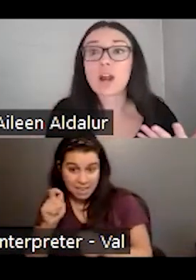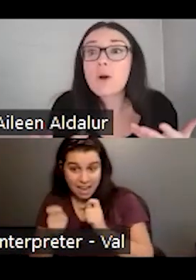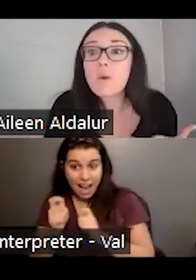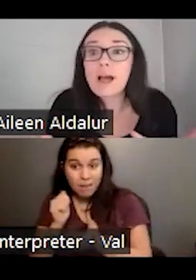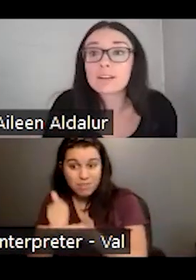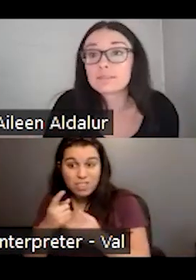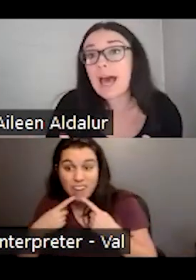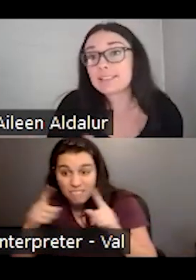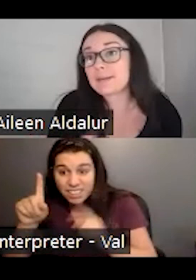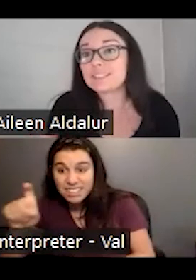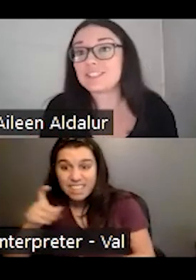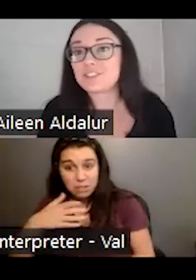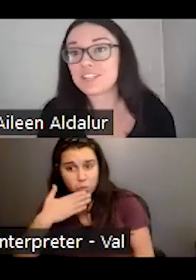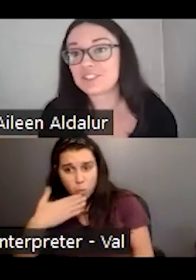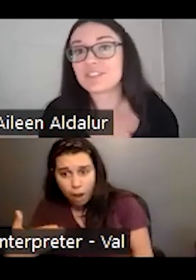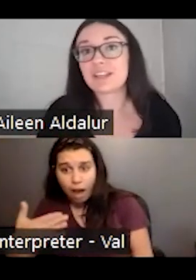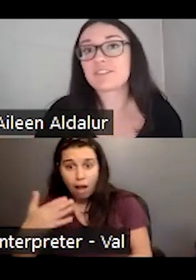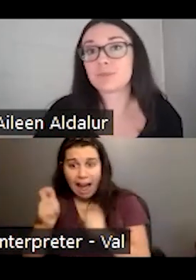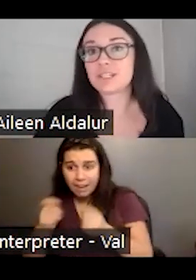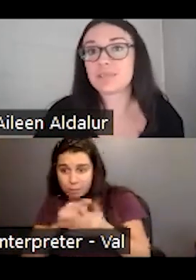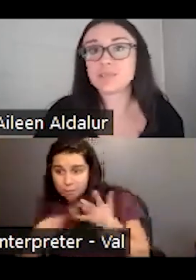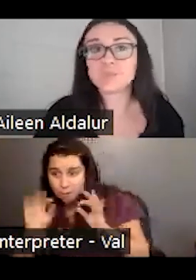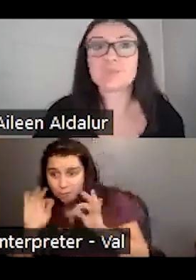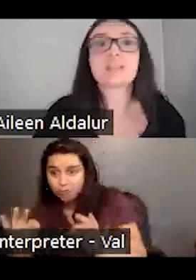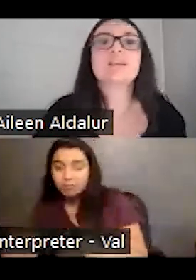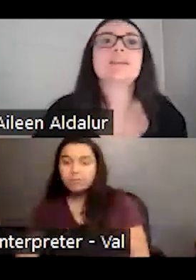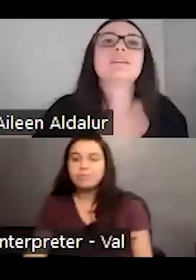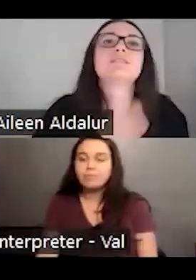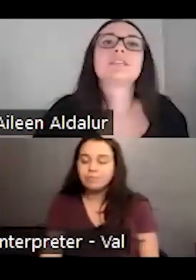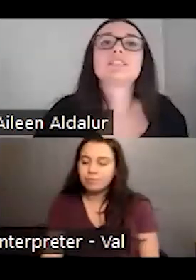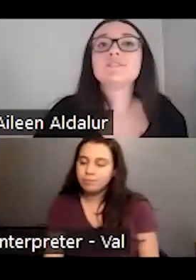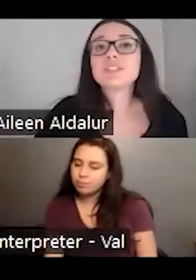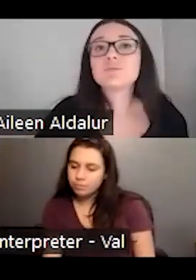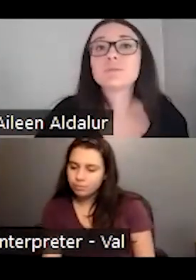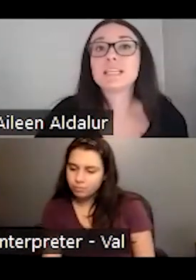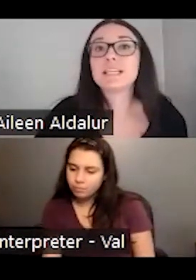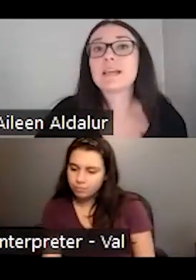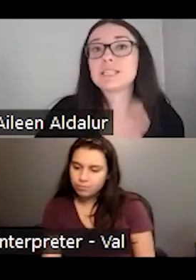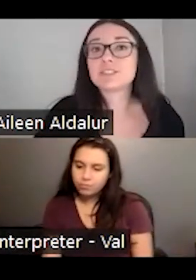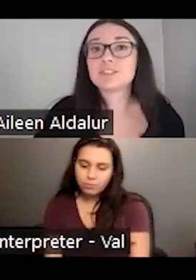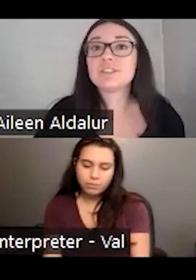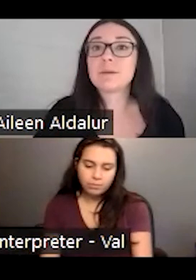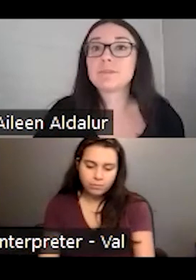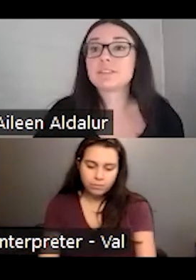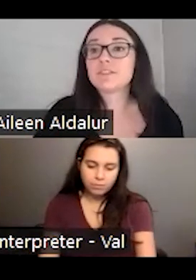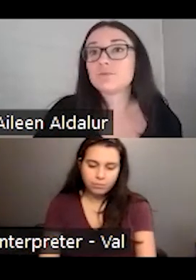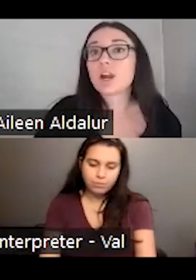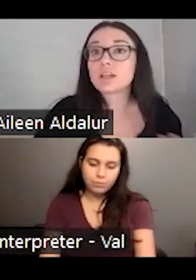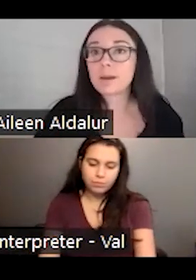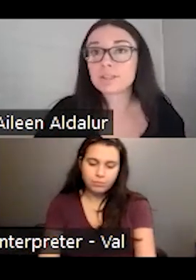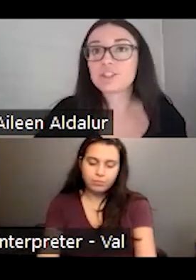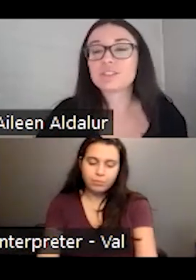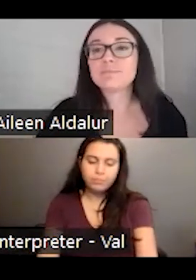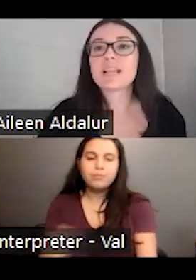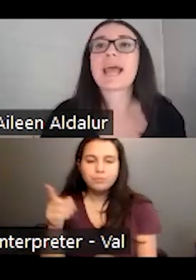efficacy, or how well I adapted the intervention for the deaf community. So the intervention will be administered to members of the new